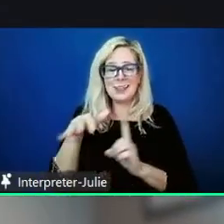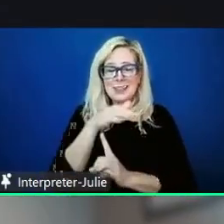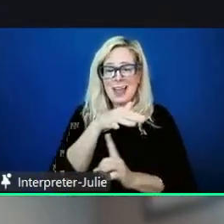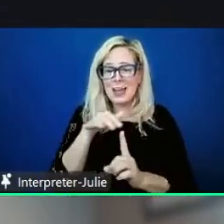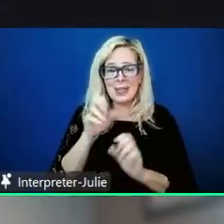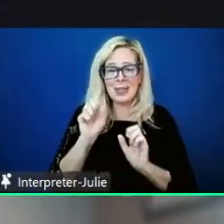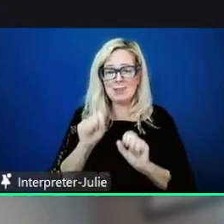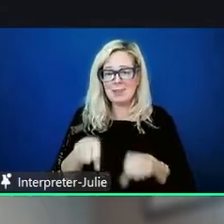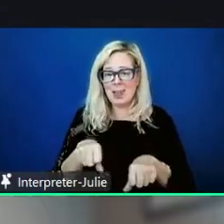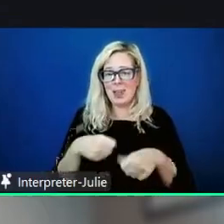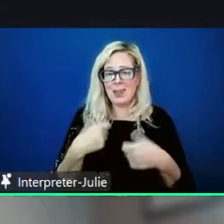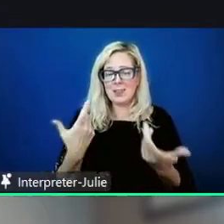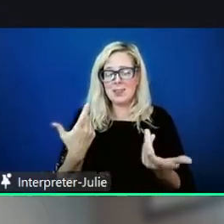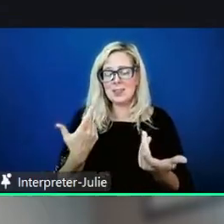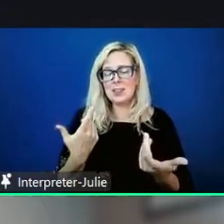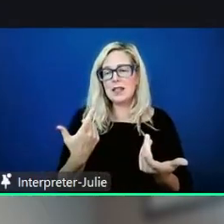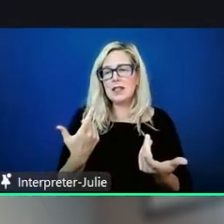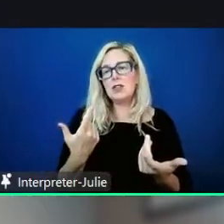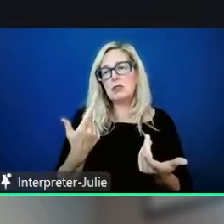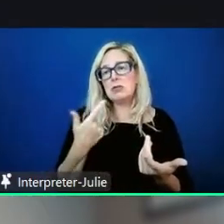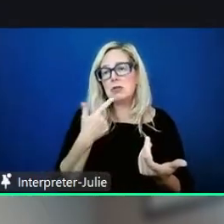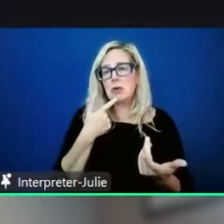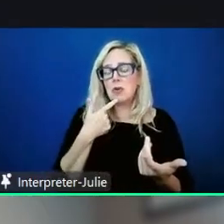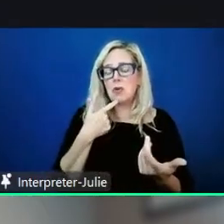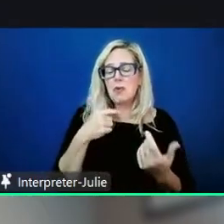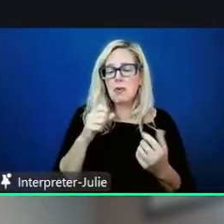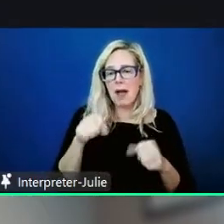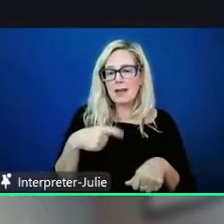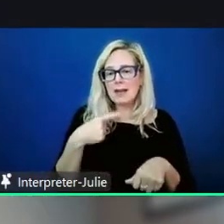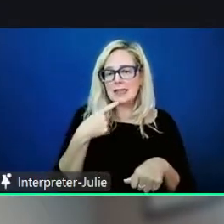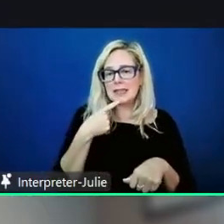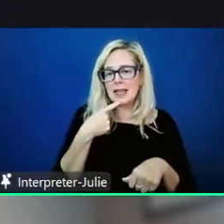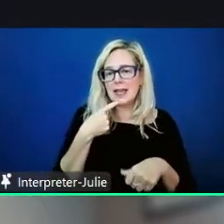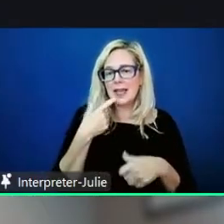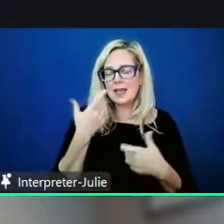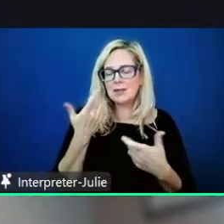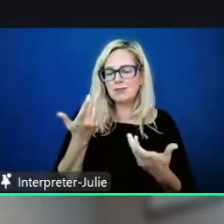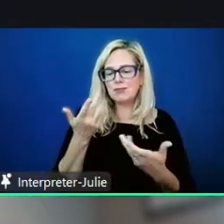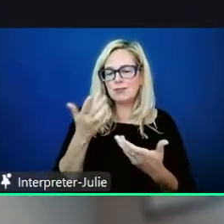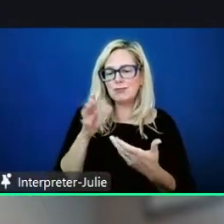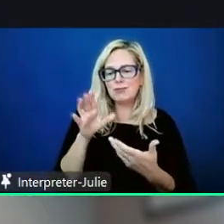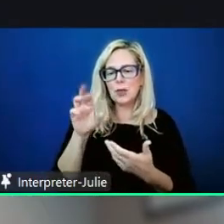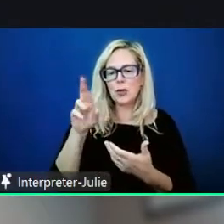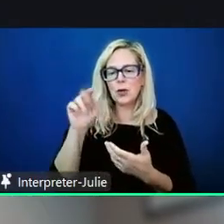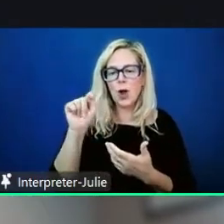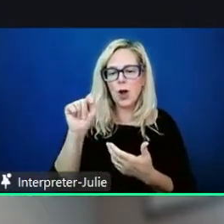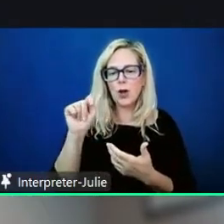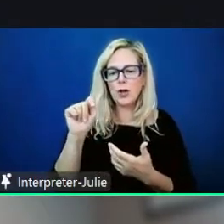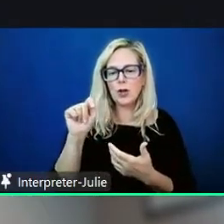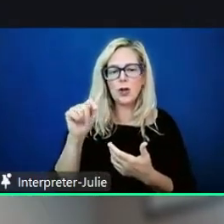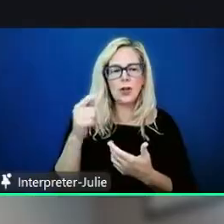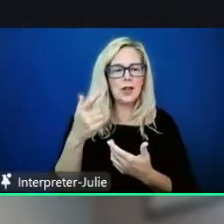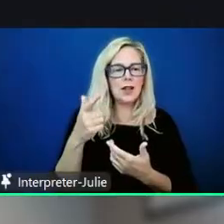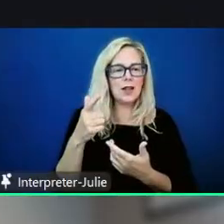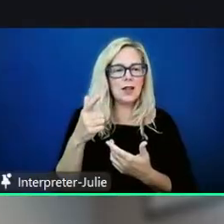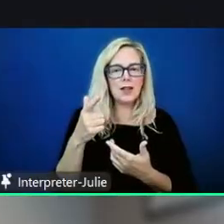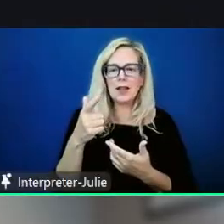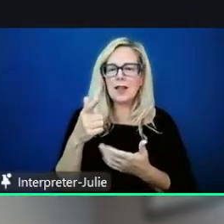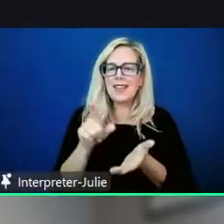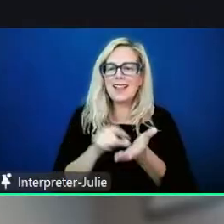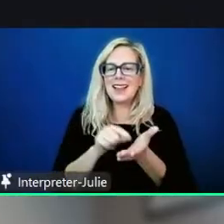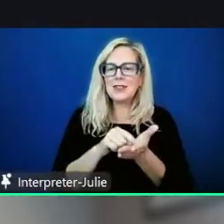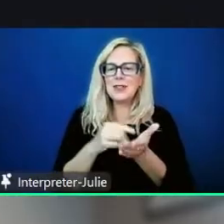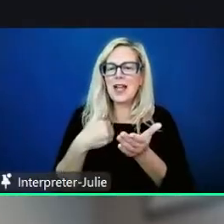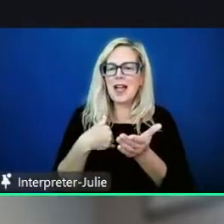So I can say in terms of CARTs, so the literature does have one article specifically on CART